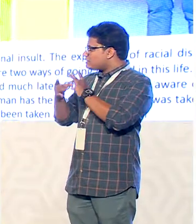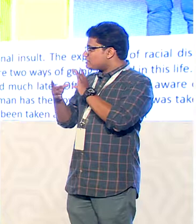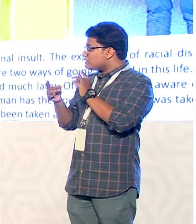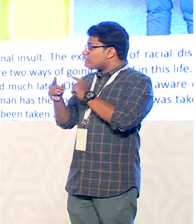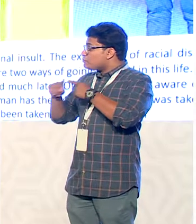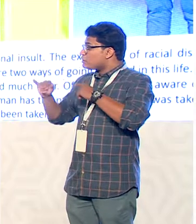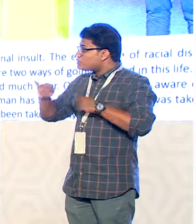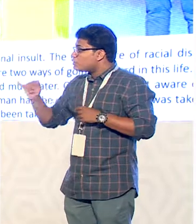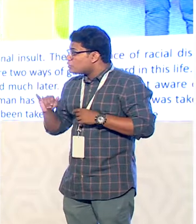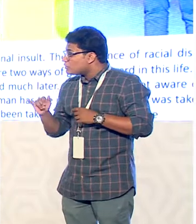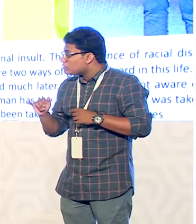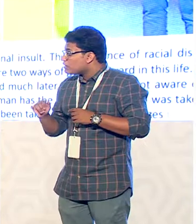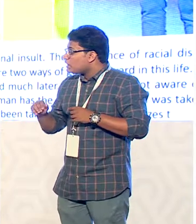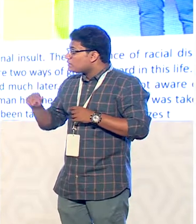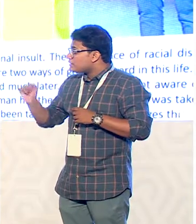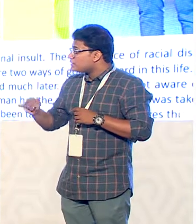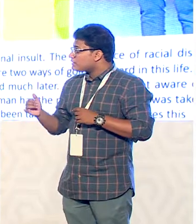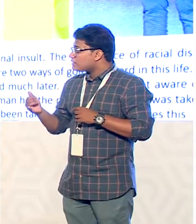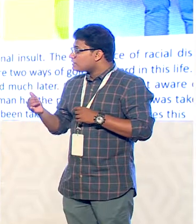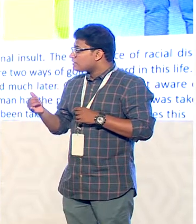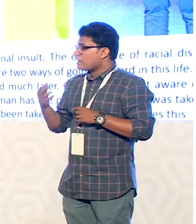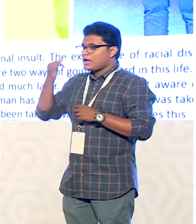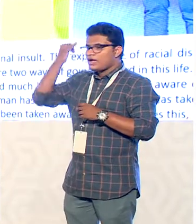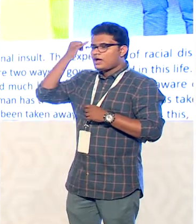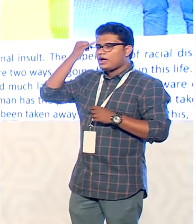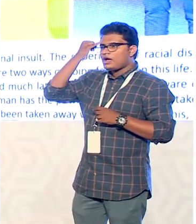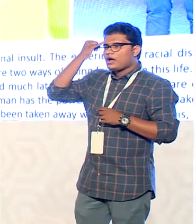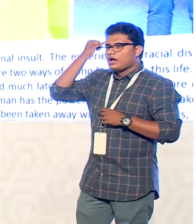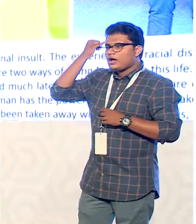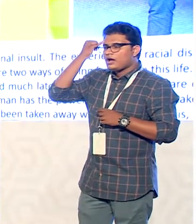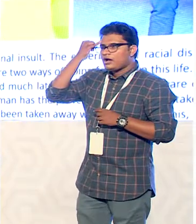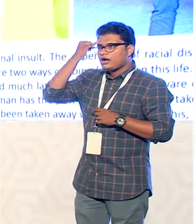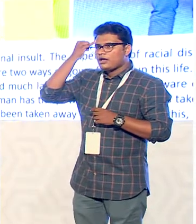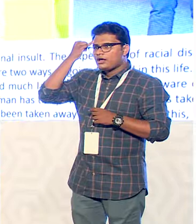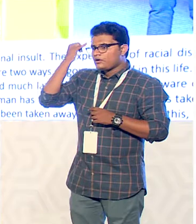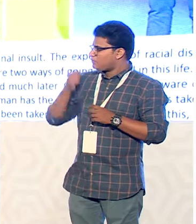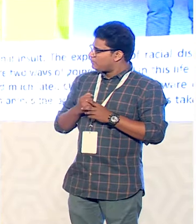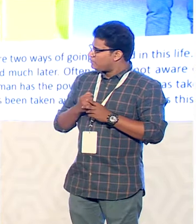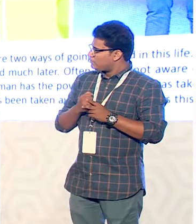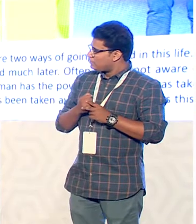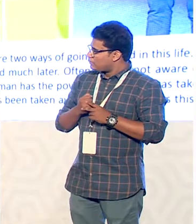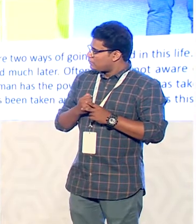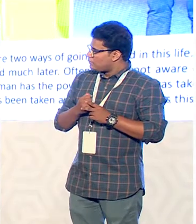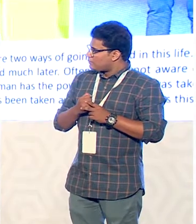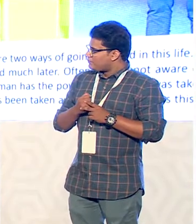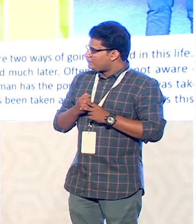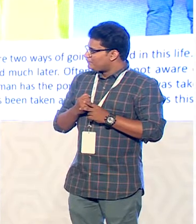but it is that idea, that symbol, that